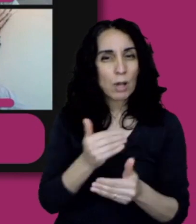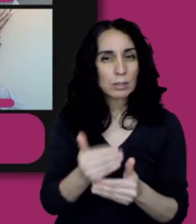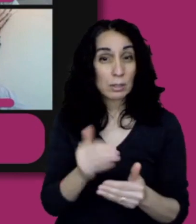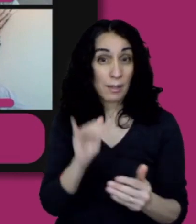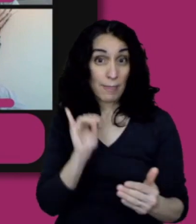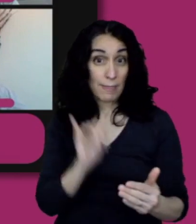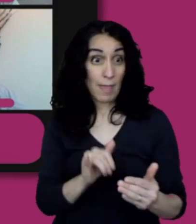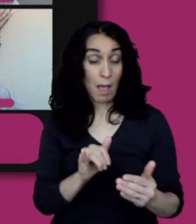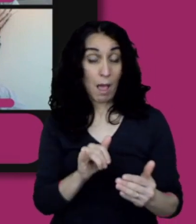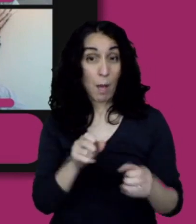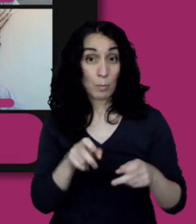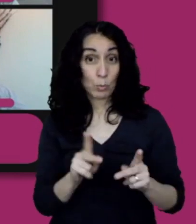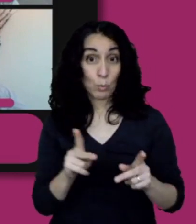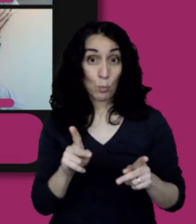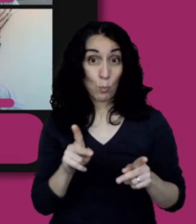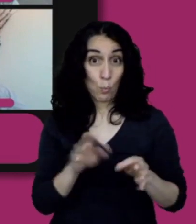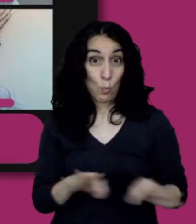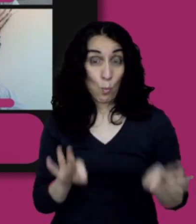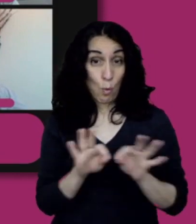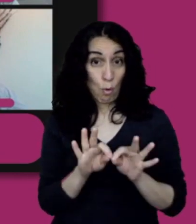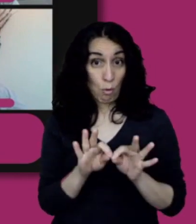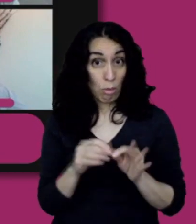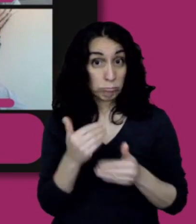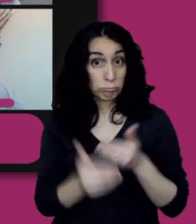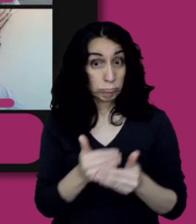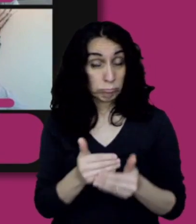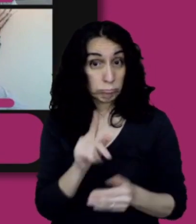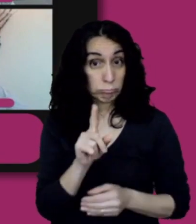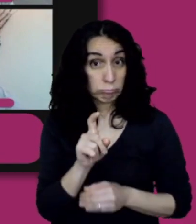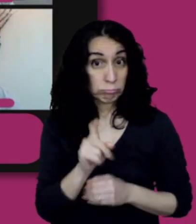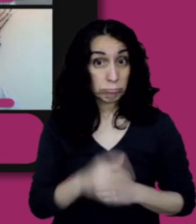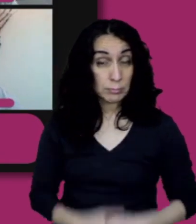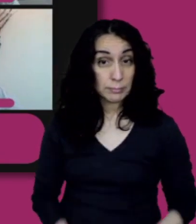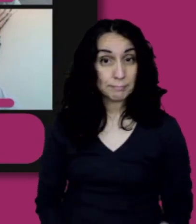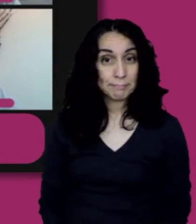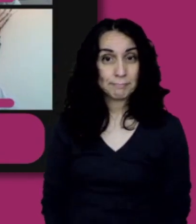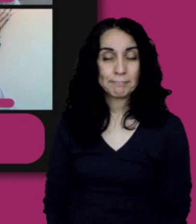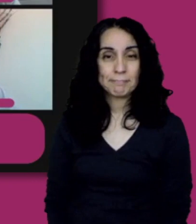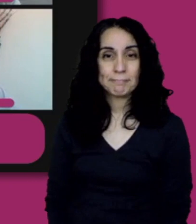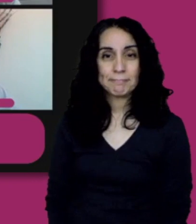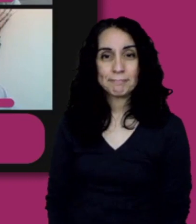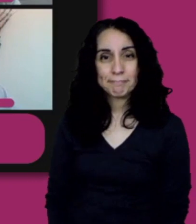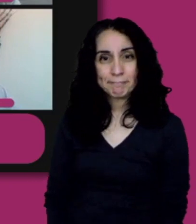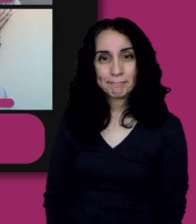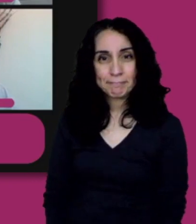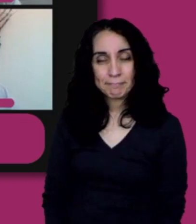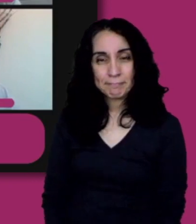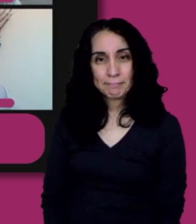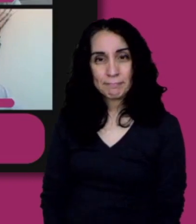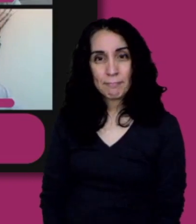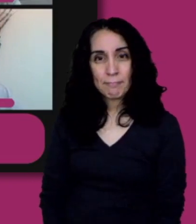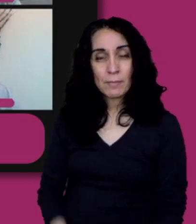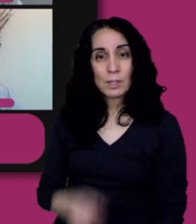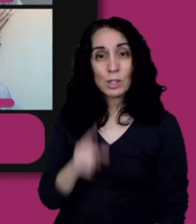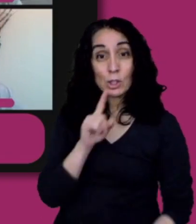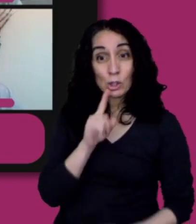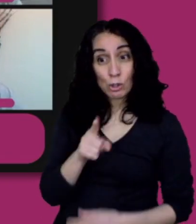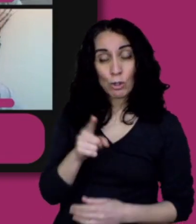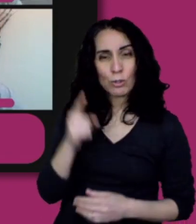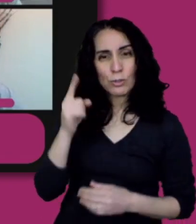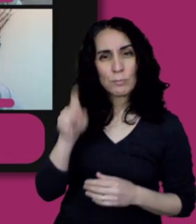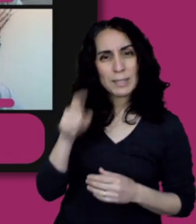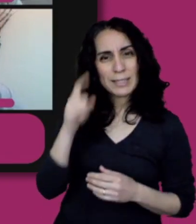not that opportunity is worth pursuing? Sure. I think that first you have to